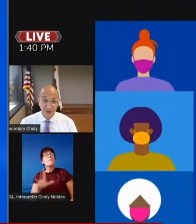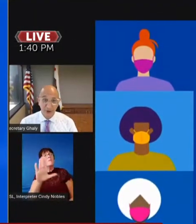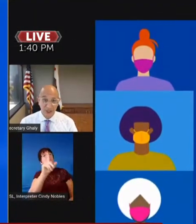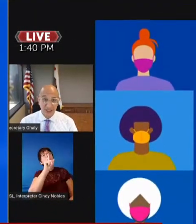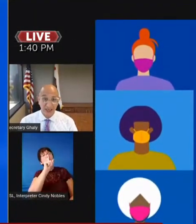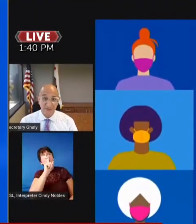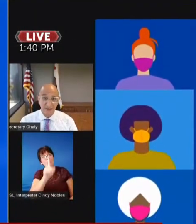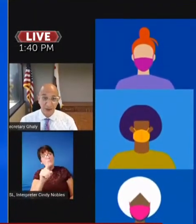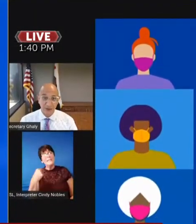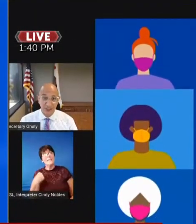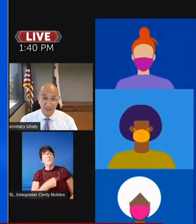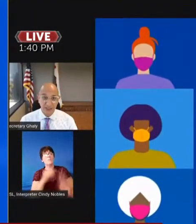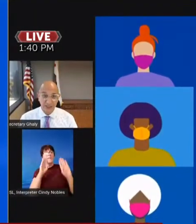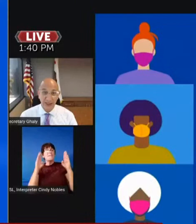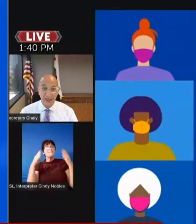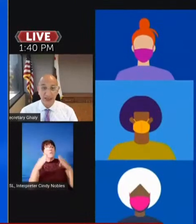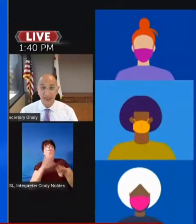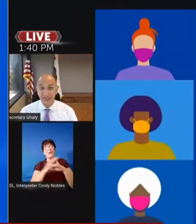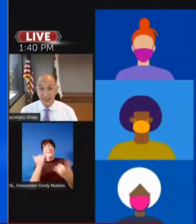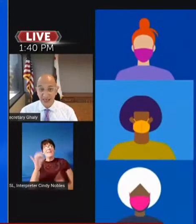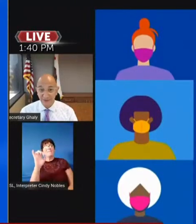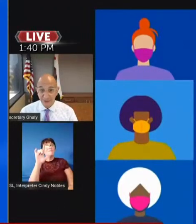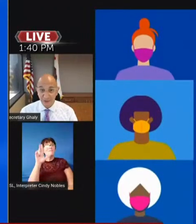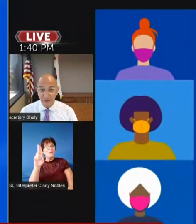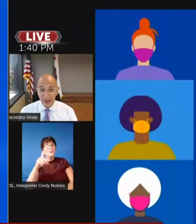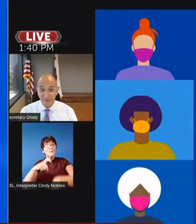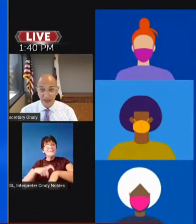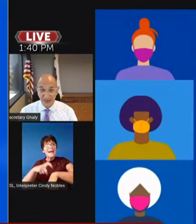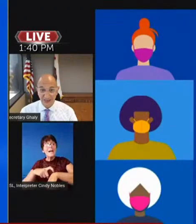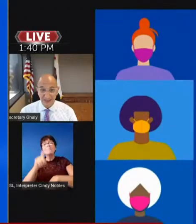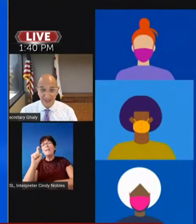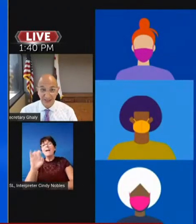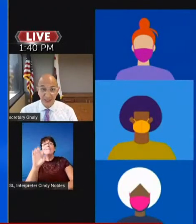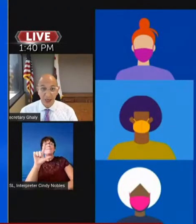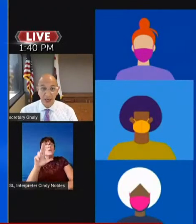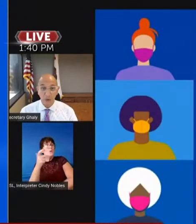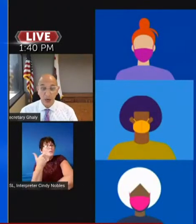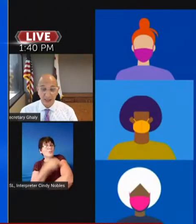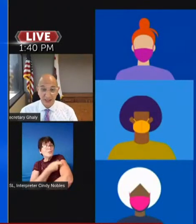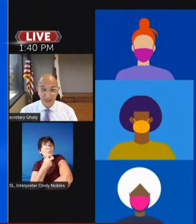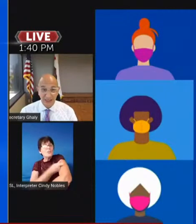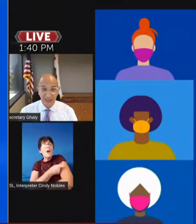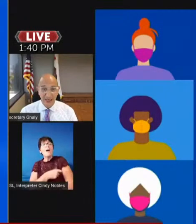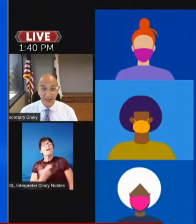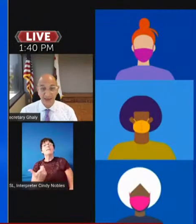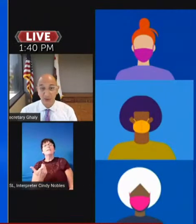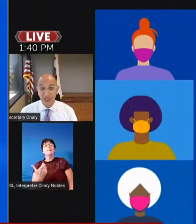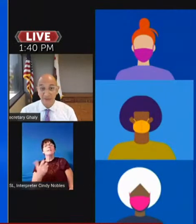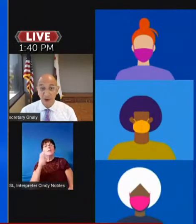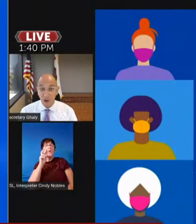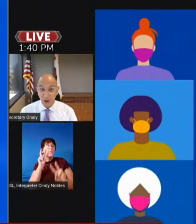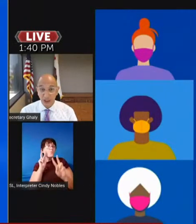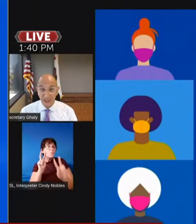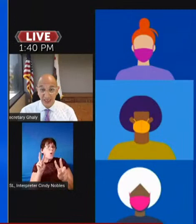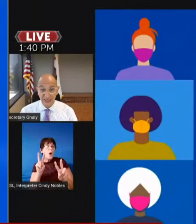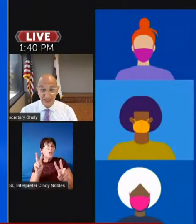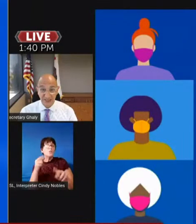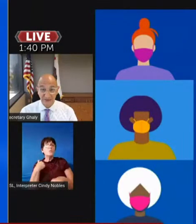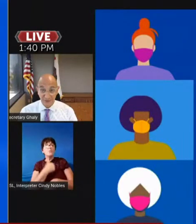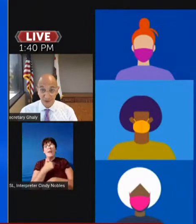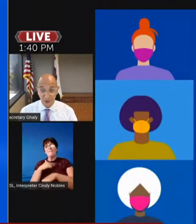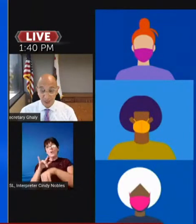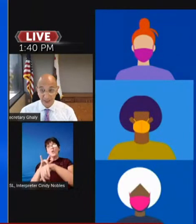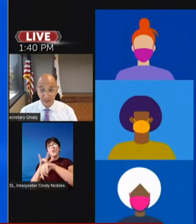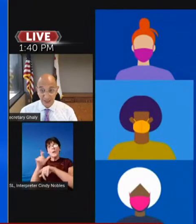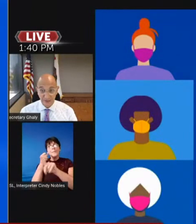been focusing on flu season, the need to get flu vaccine, watching as we have early cases